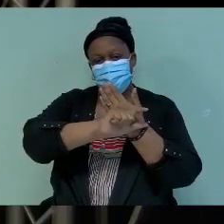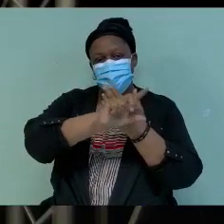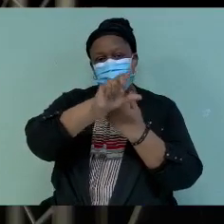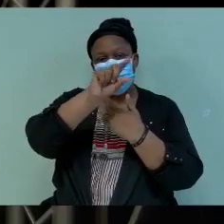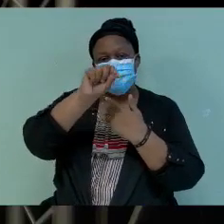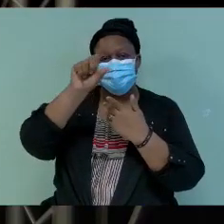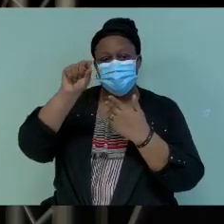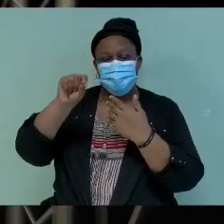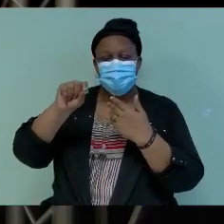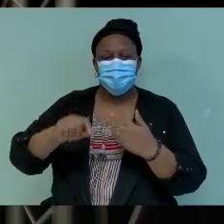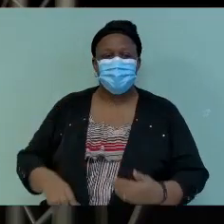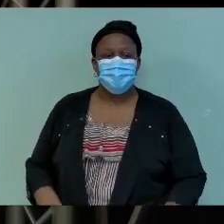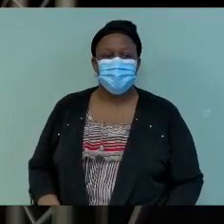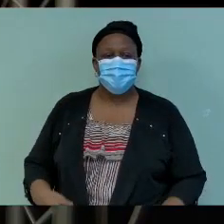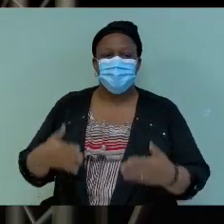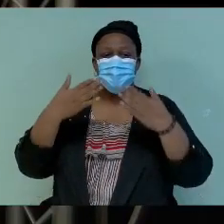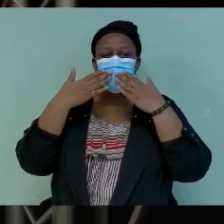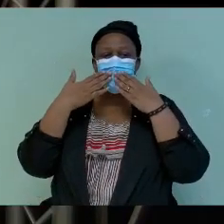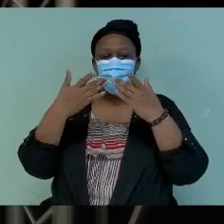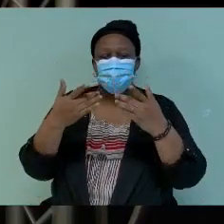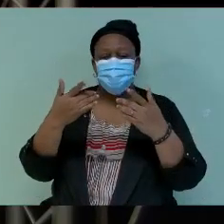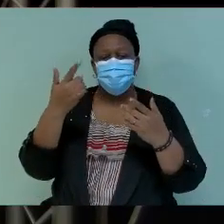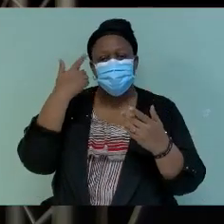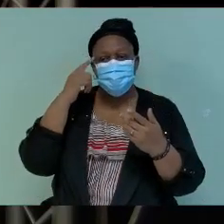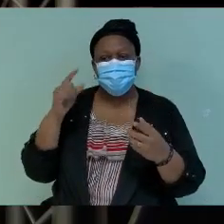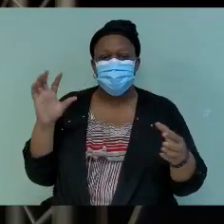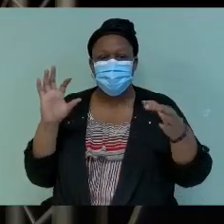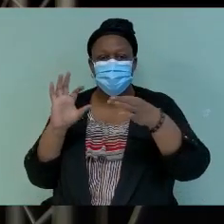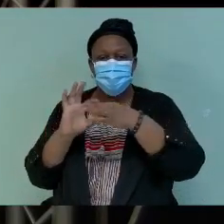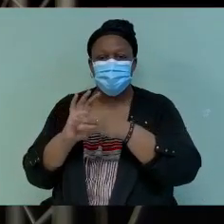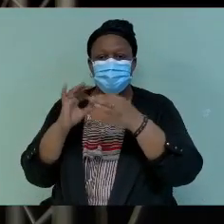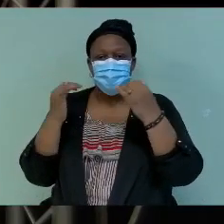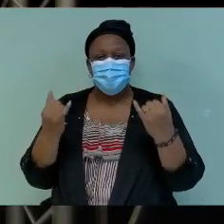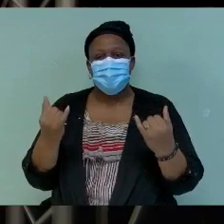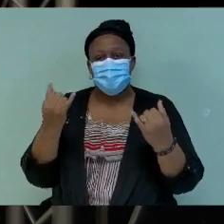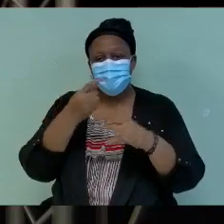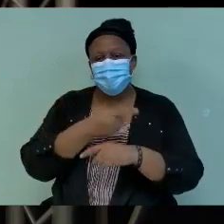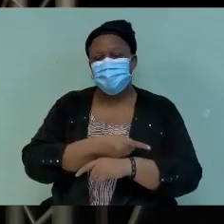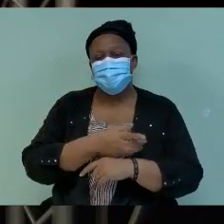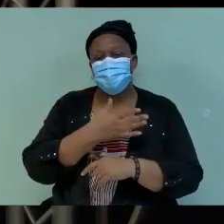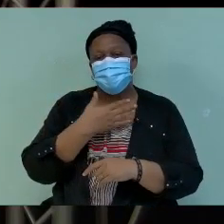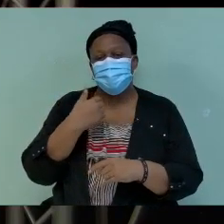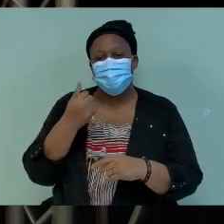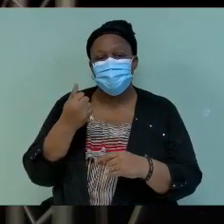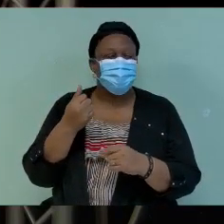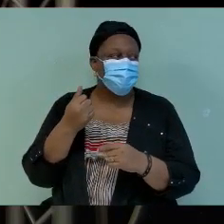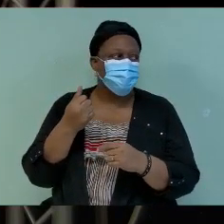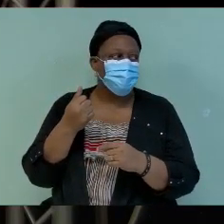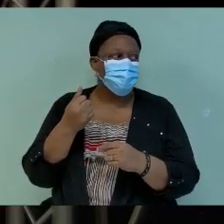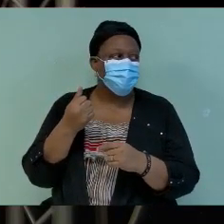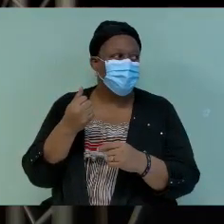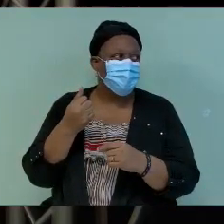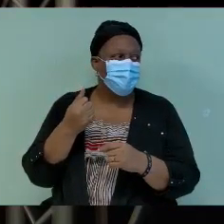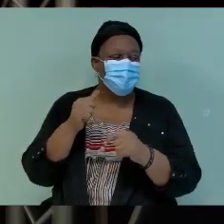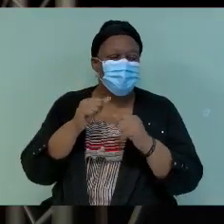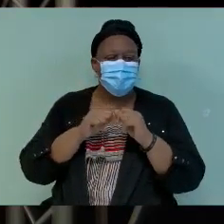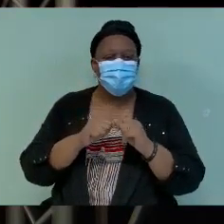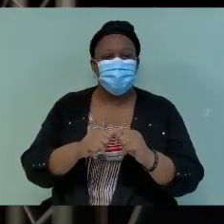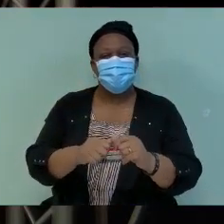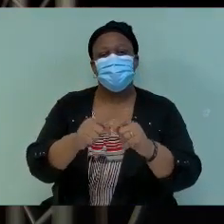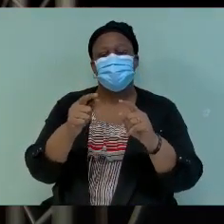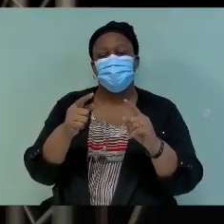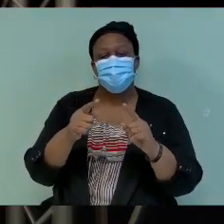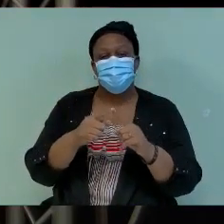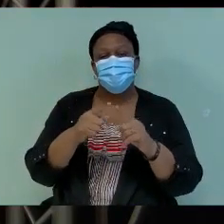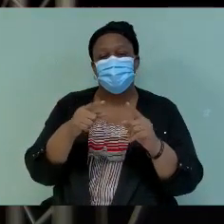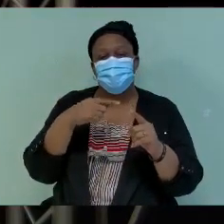2020. Thank you very much for joining us today for this briefing as we continue to